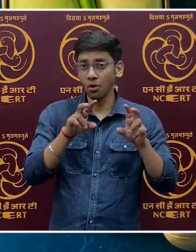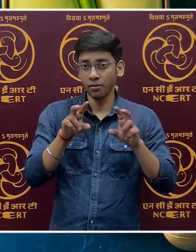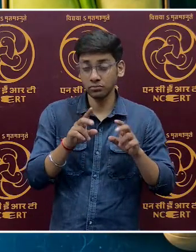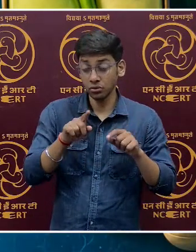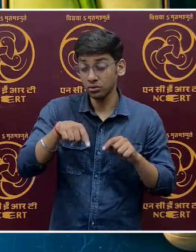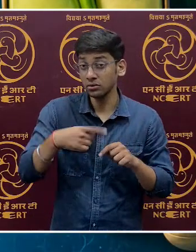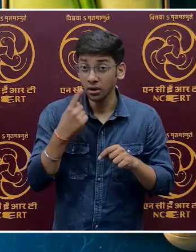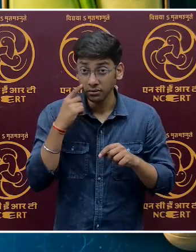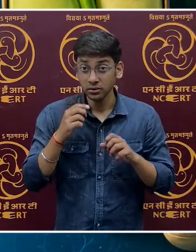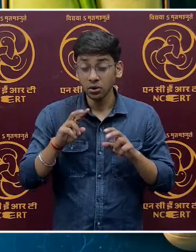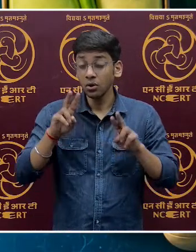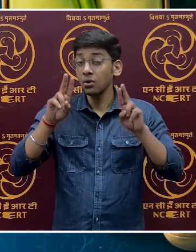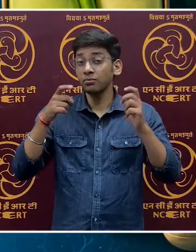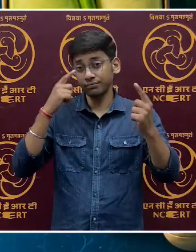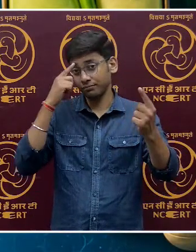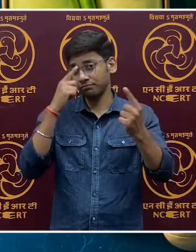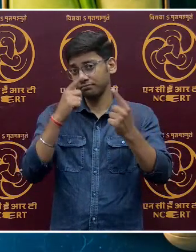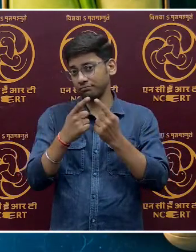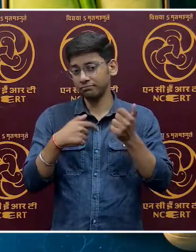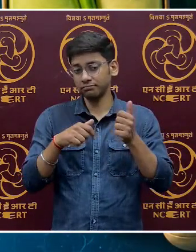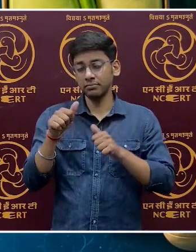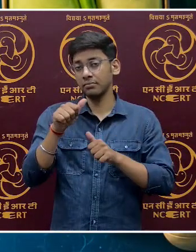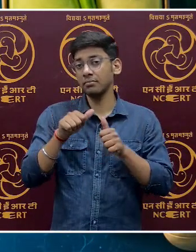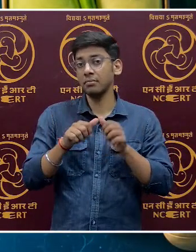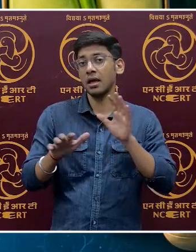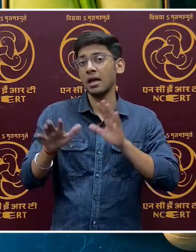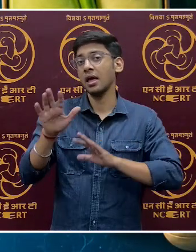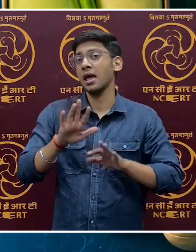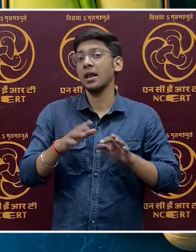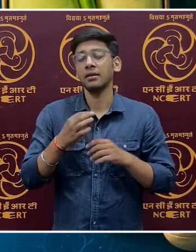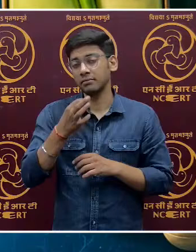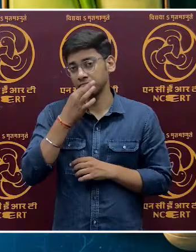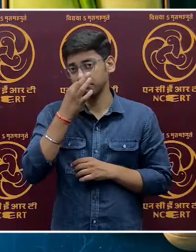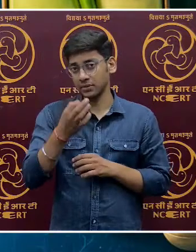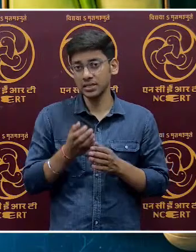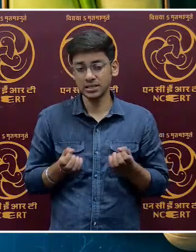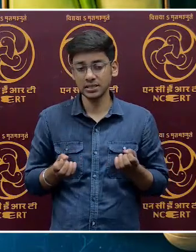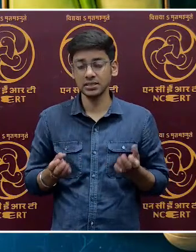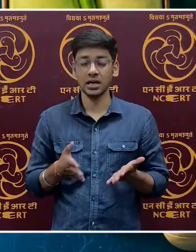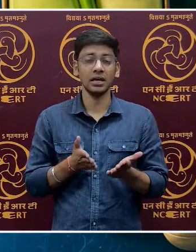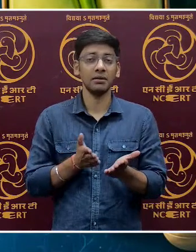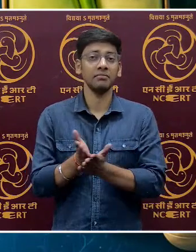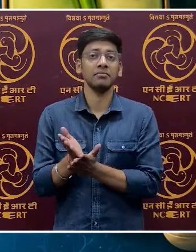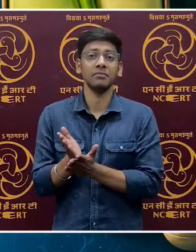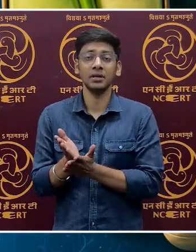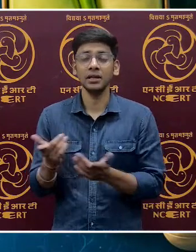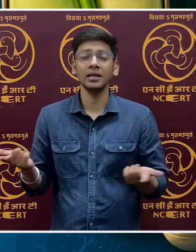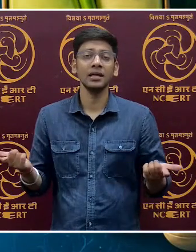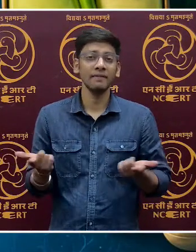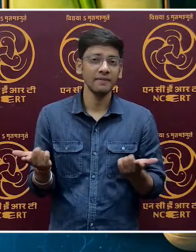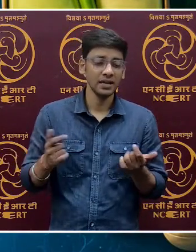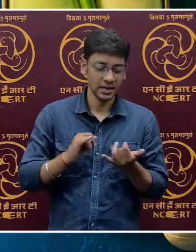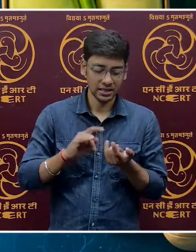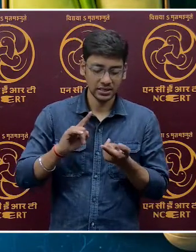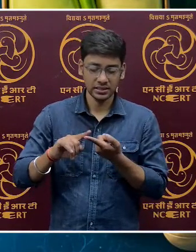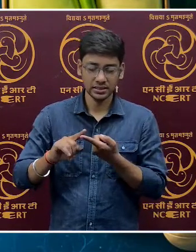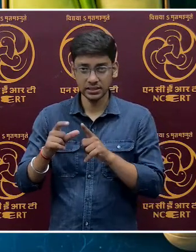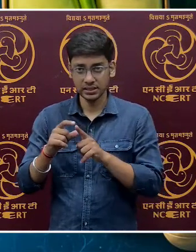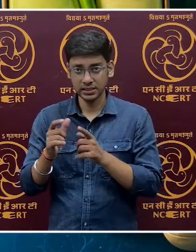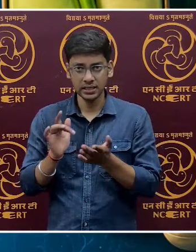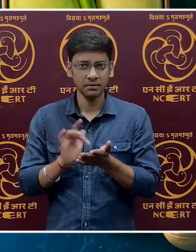the objective of this particular activity, as Tanvi ma'am was asking at the starting phase also, that why the seeds are being there,